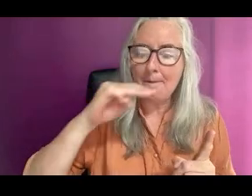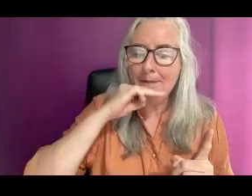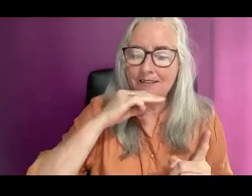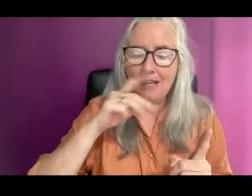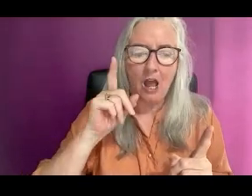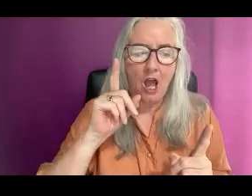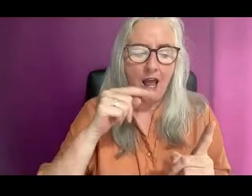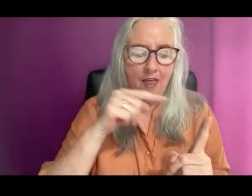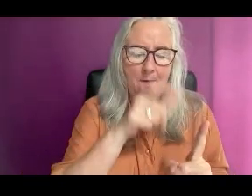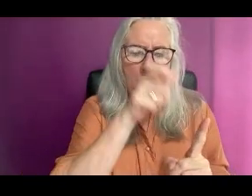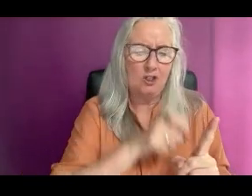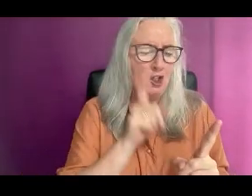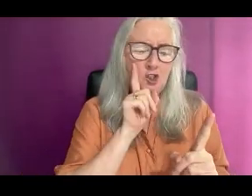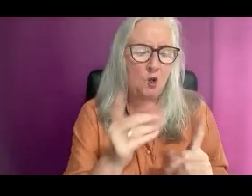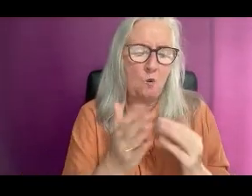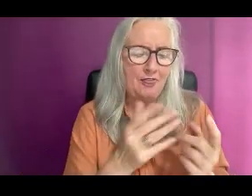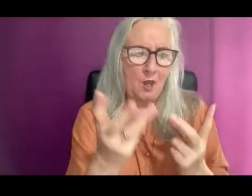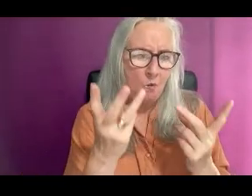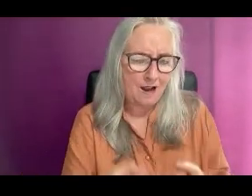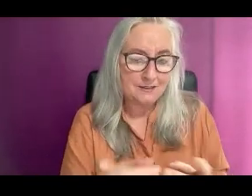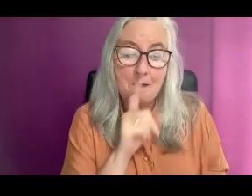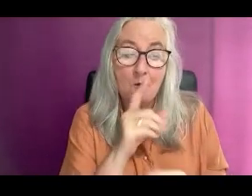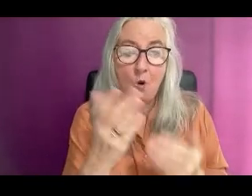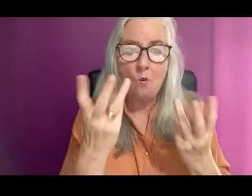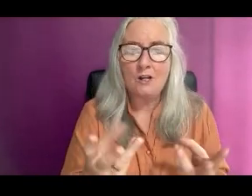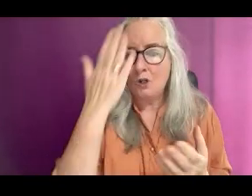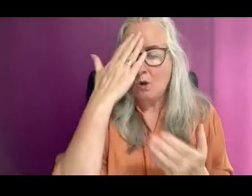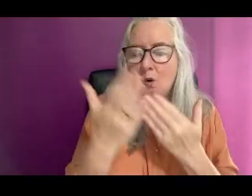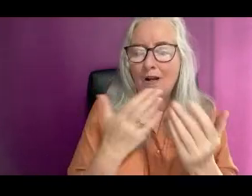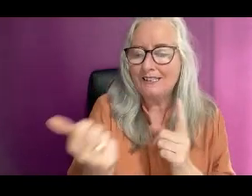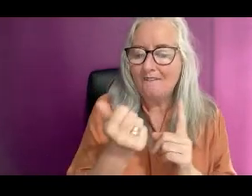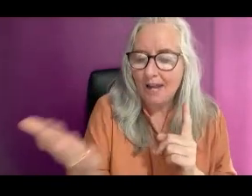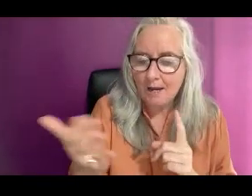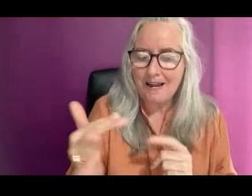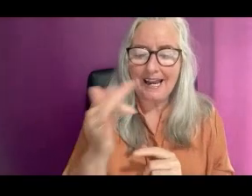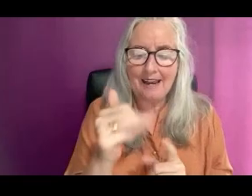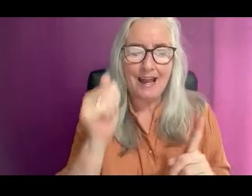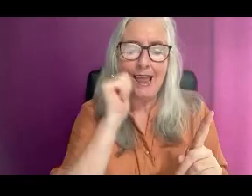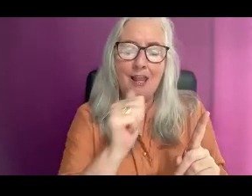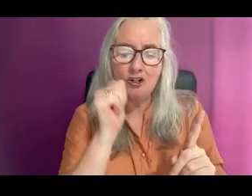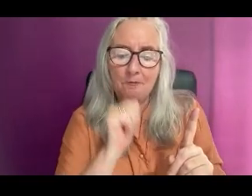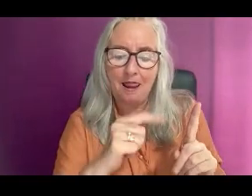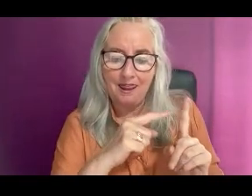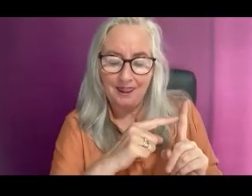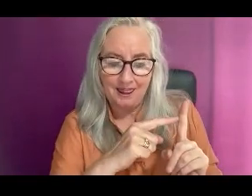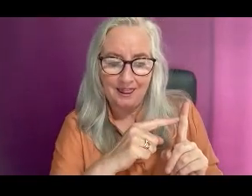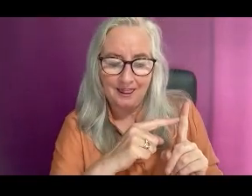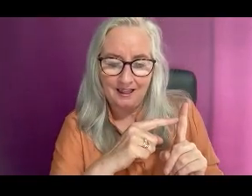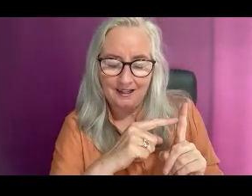they want, but just want to know what's available and if they're eligible. So they might not indicate a